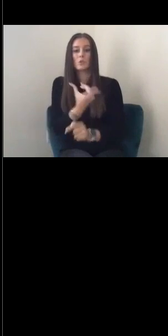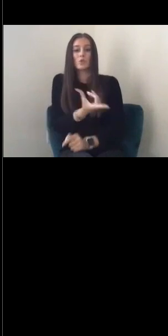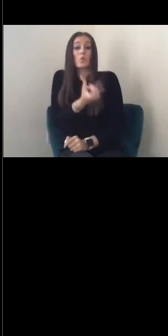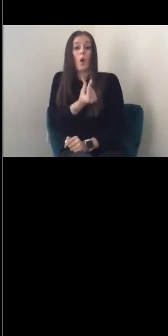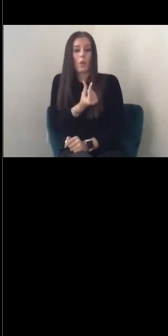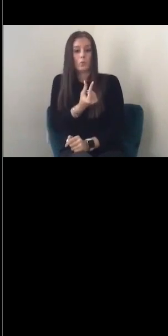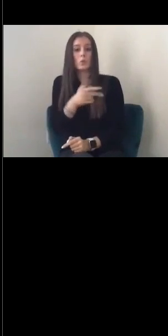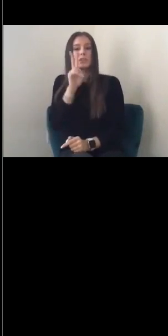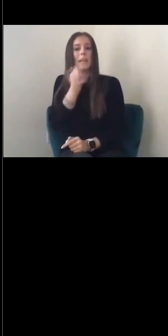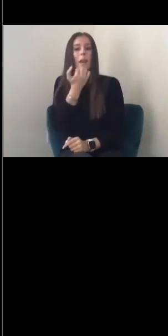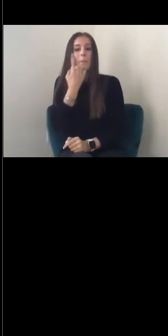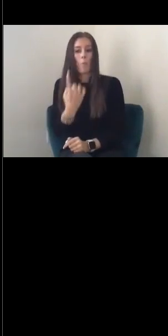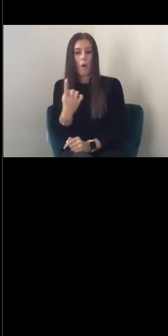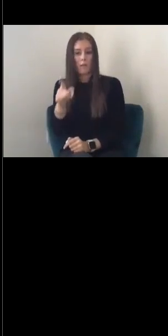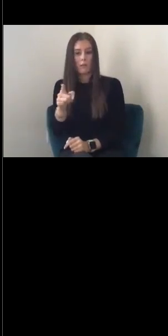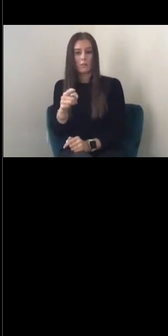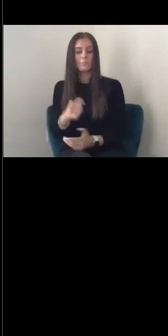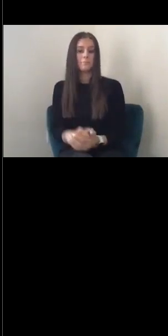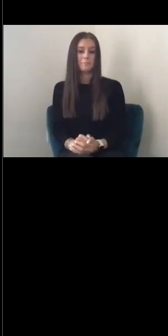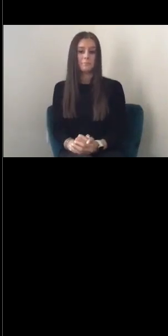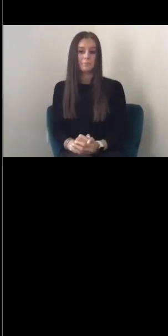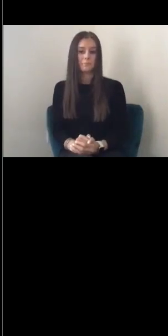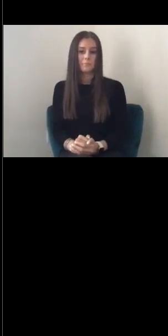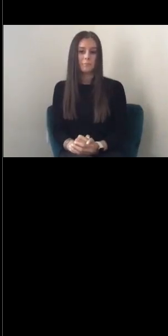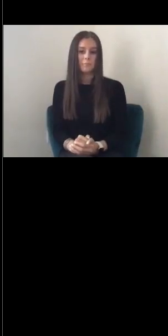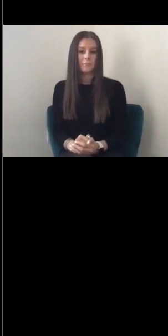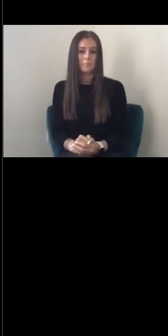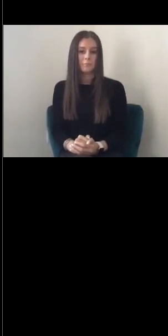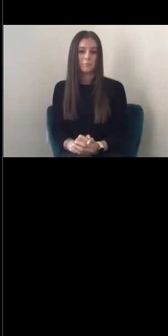shown as number 1 on the image.